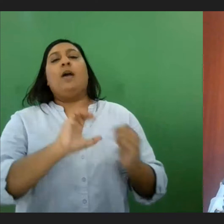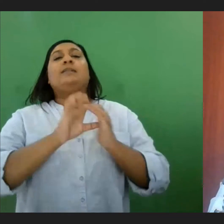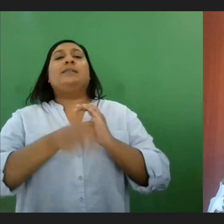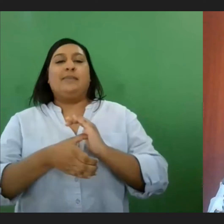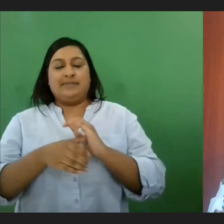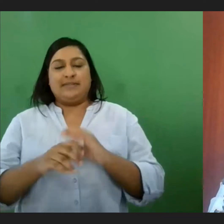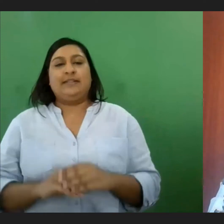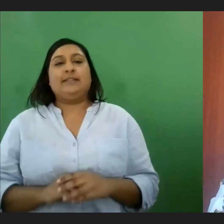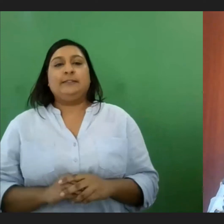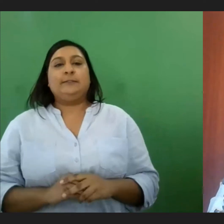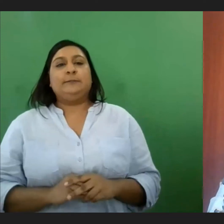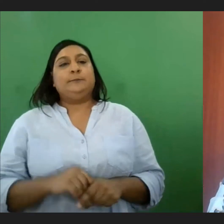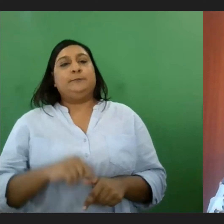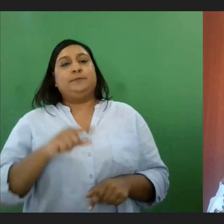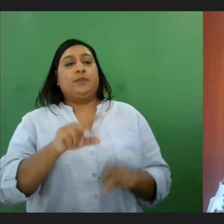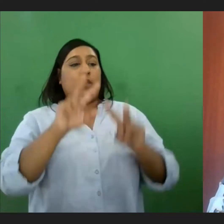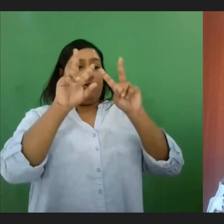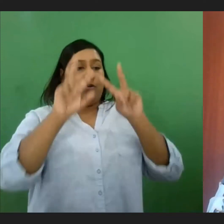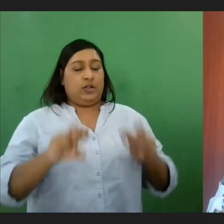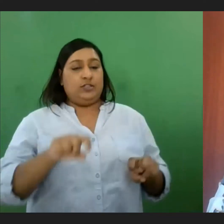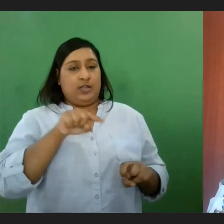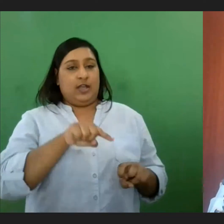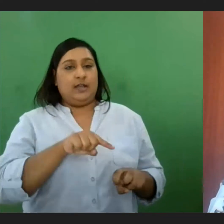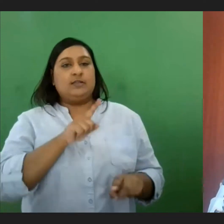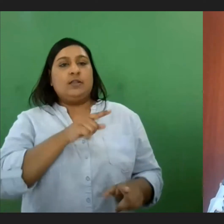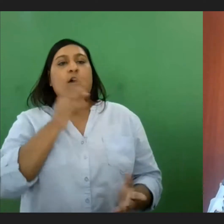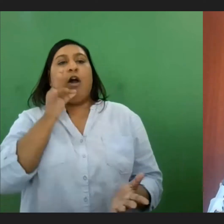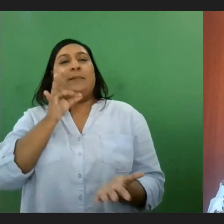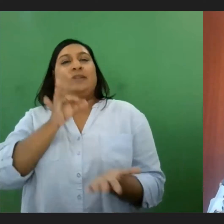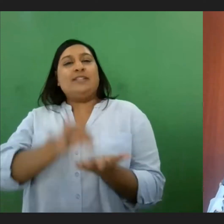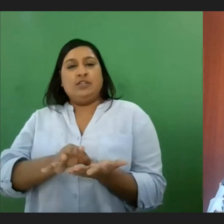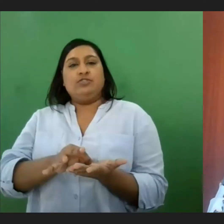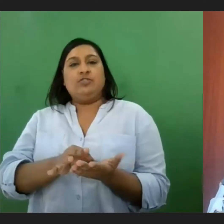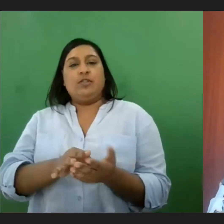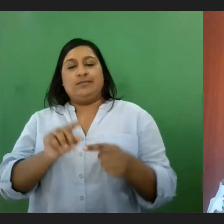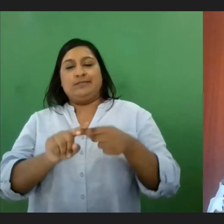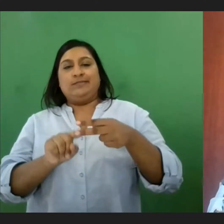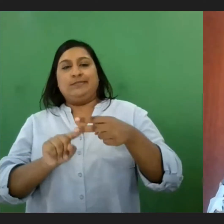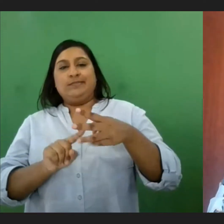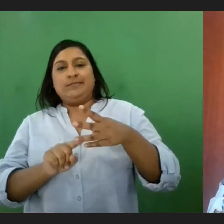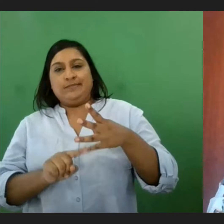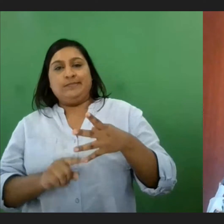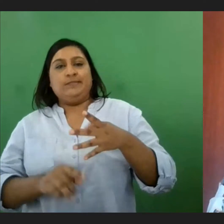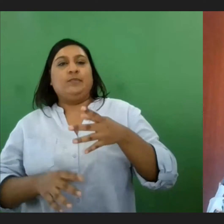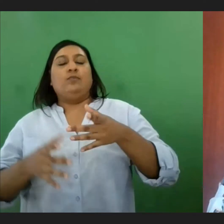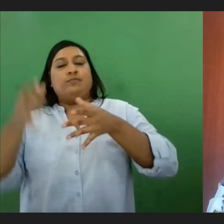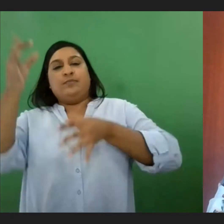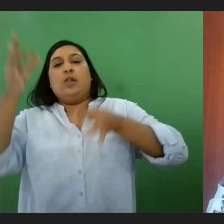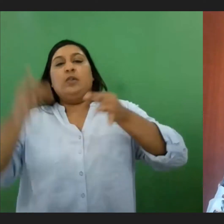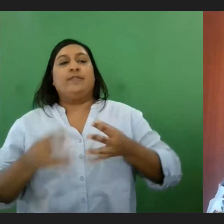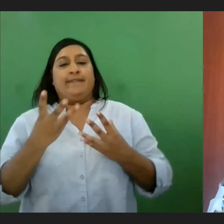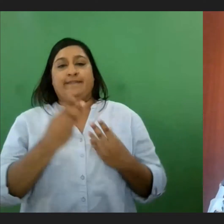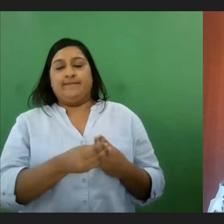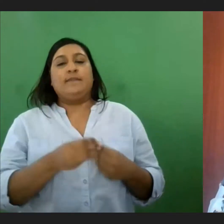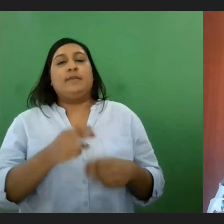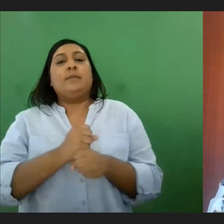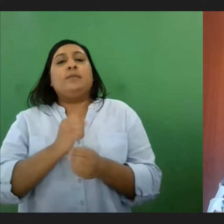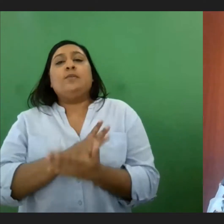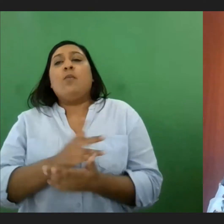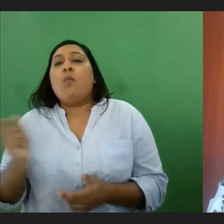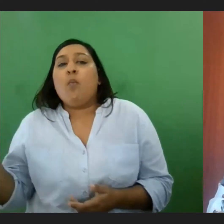research study will assist implementing state institutions in all spheres to adopt